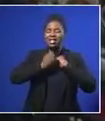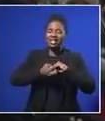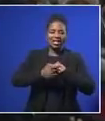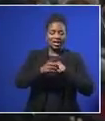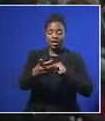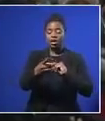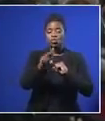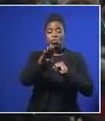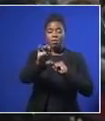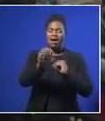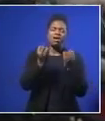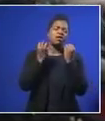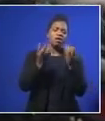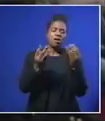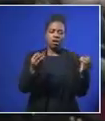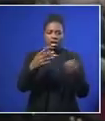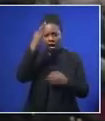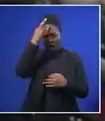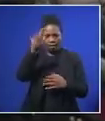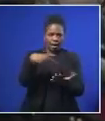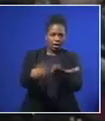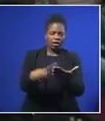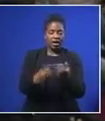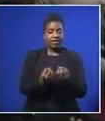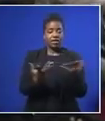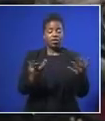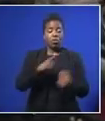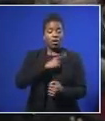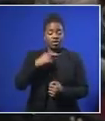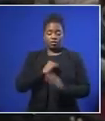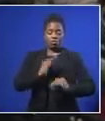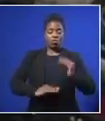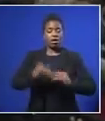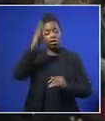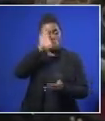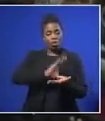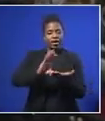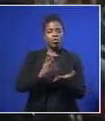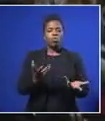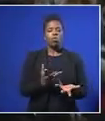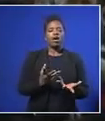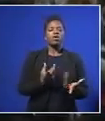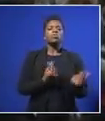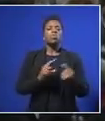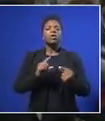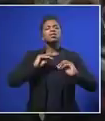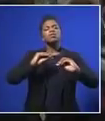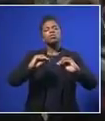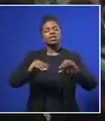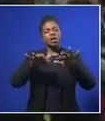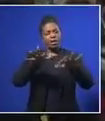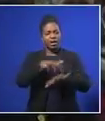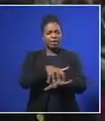kaningi ukuhlangana negovernment ade sifuna ukuvusa icollege lapha sifundisa abantu ukuba